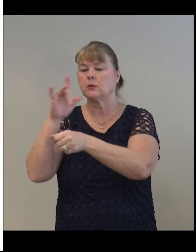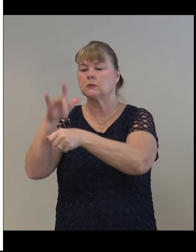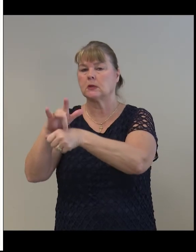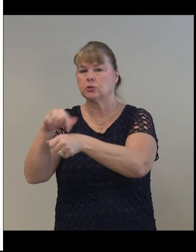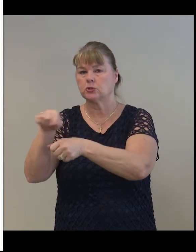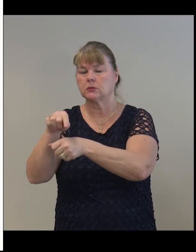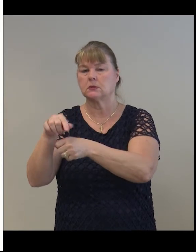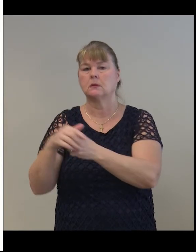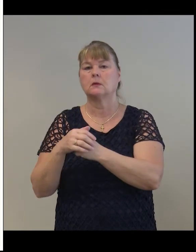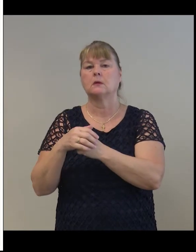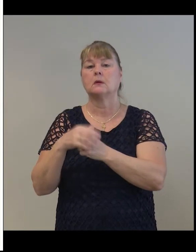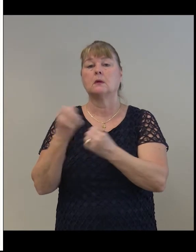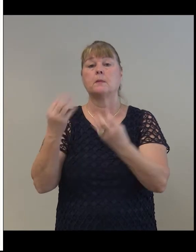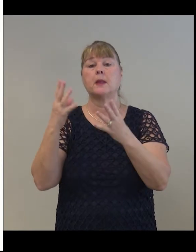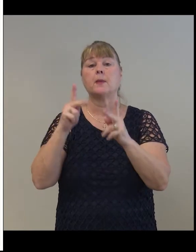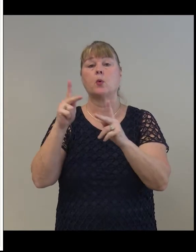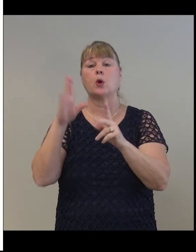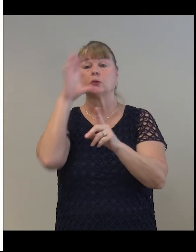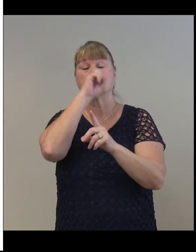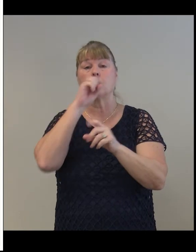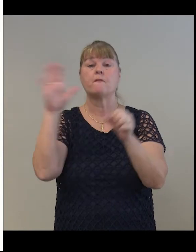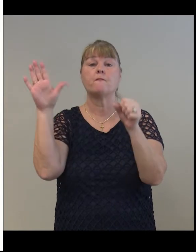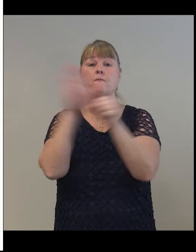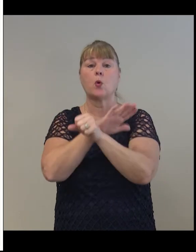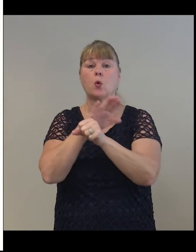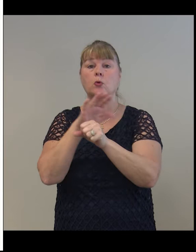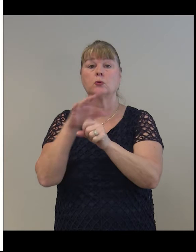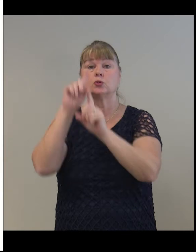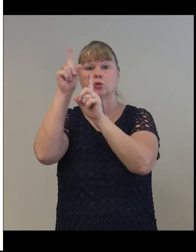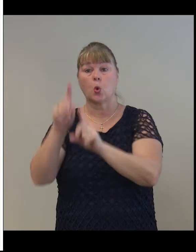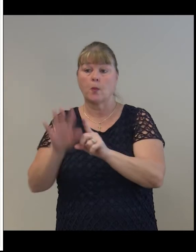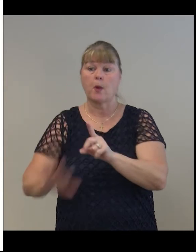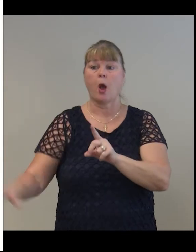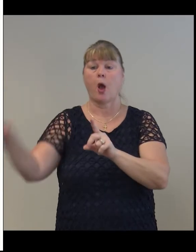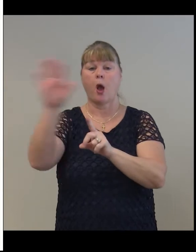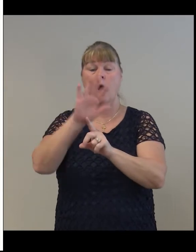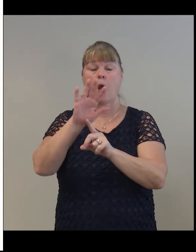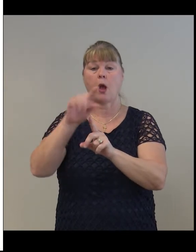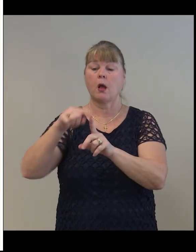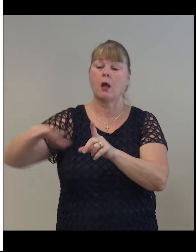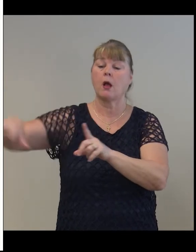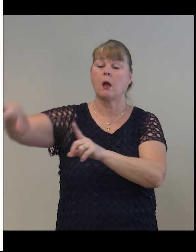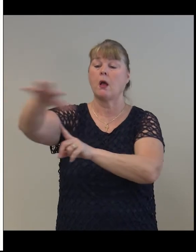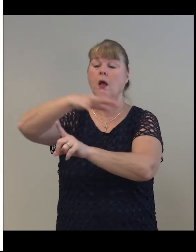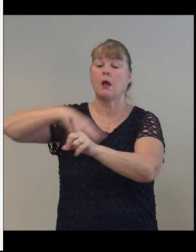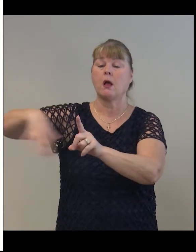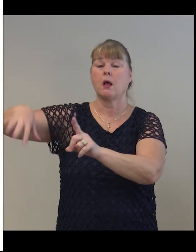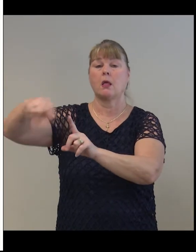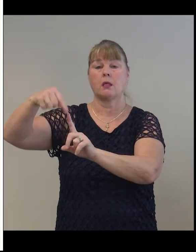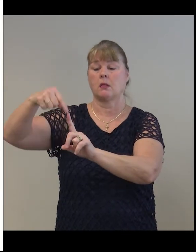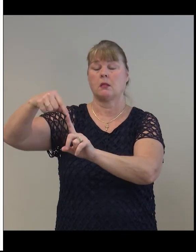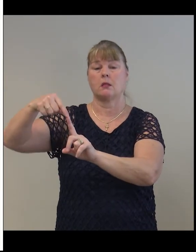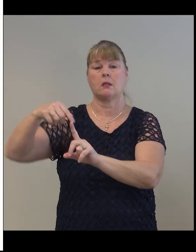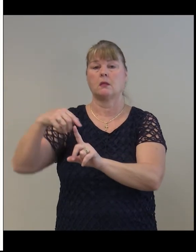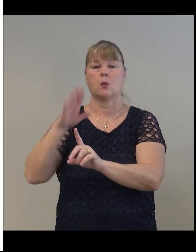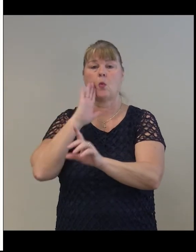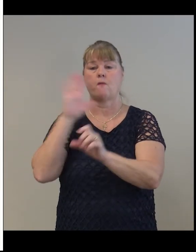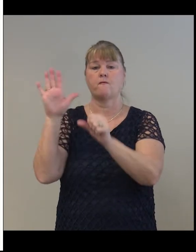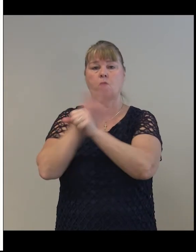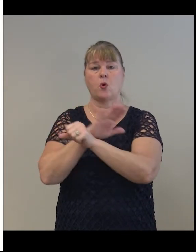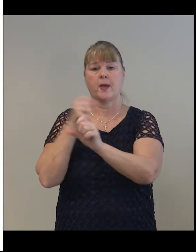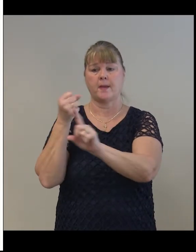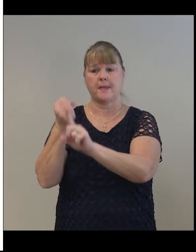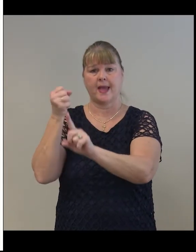might go. A lot of people assume that it's the entire storm and that the outskirts of that cone are